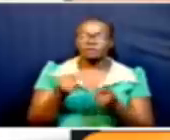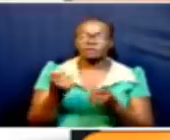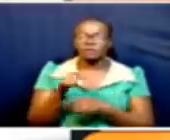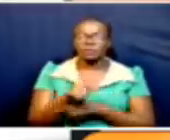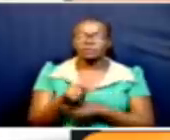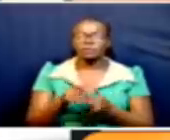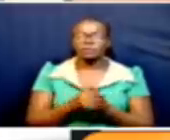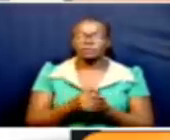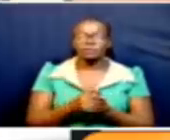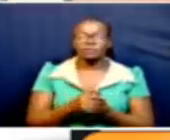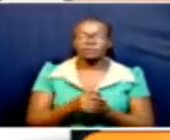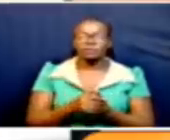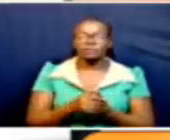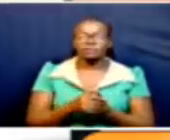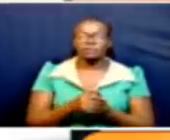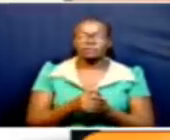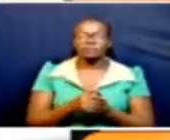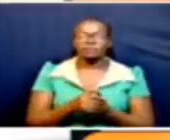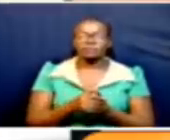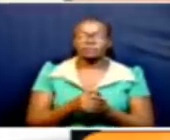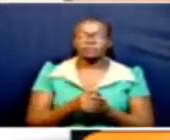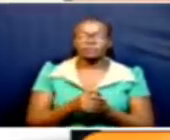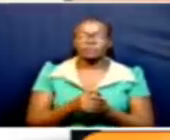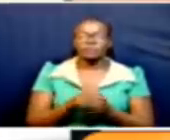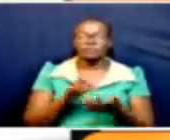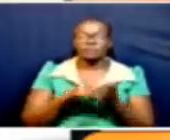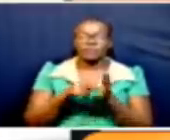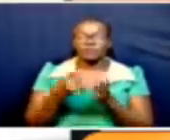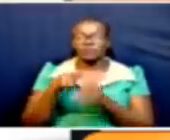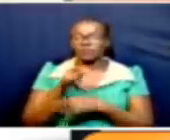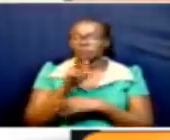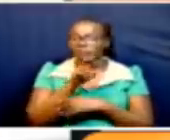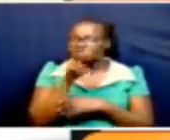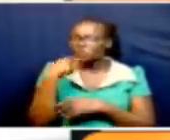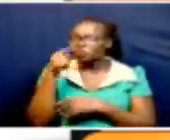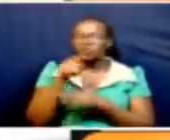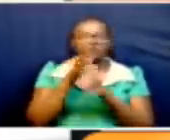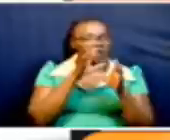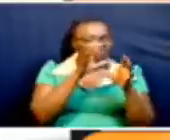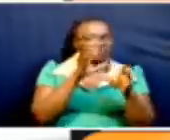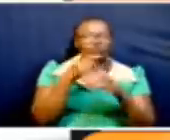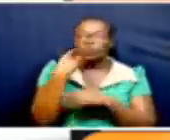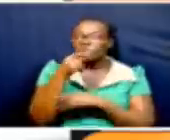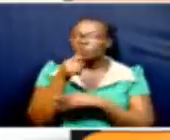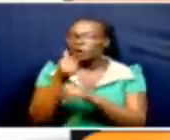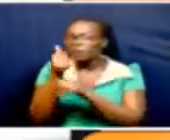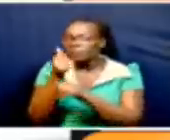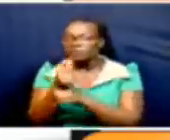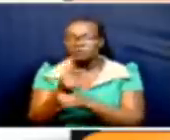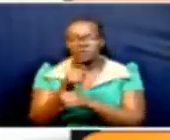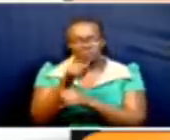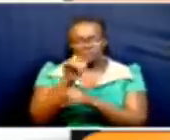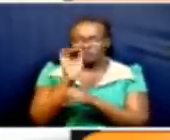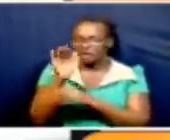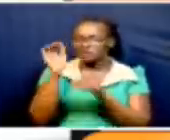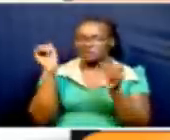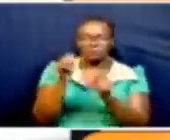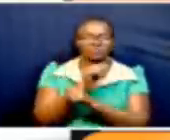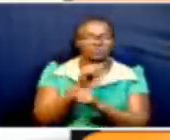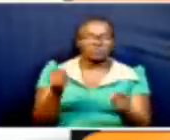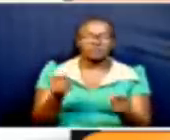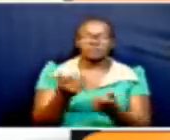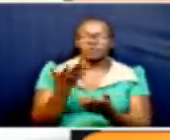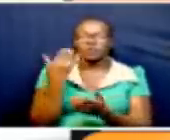motion, you are just looking for who is abusing who. You can't push this motion. You cannot ask, why is it not